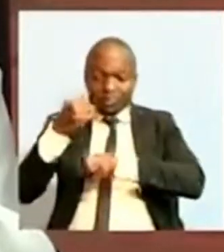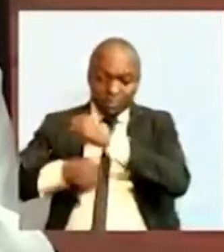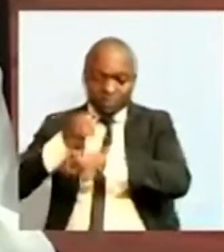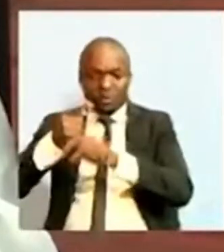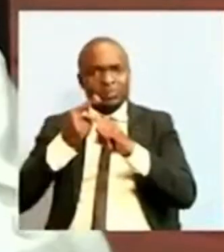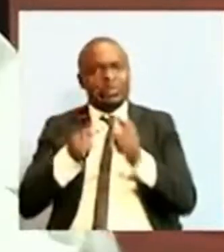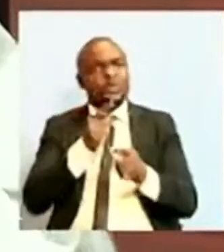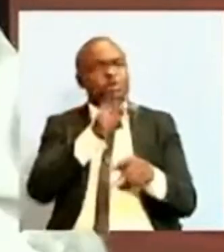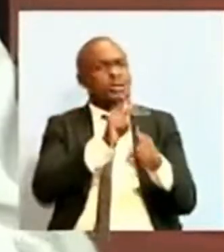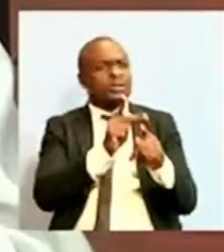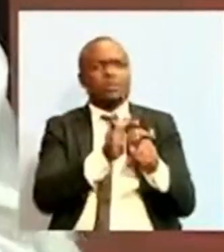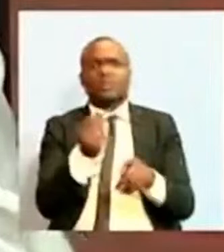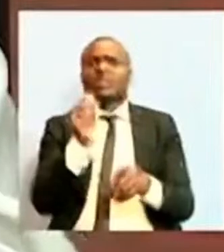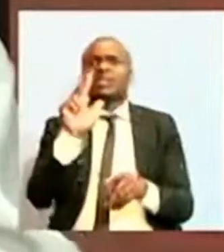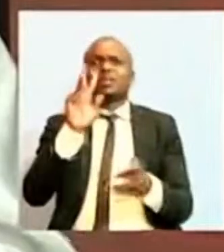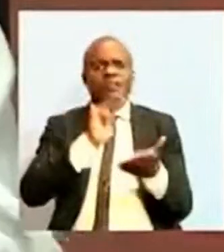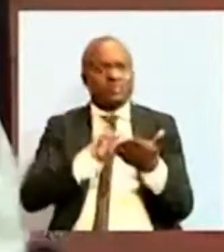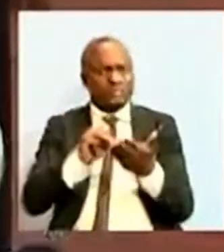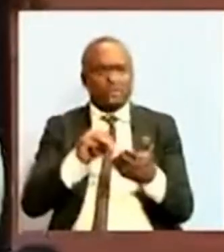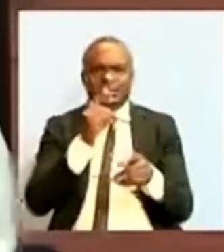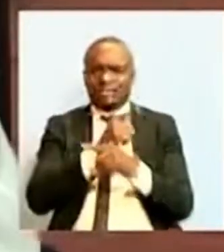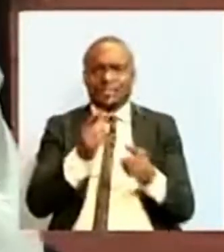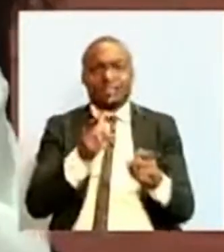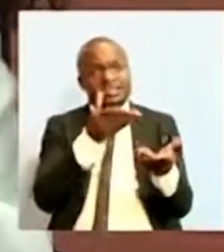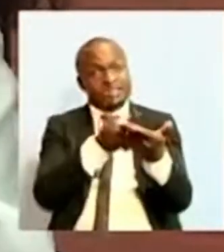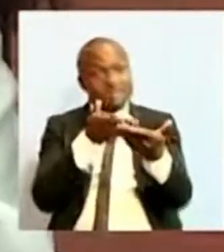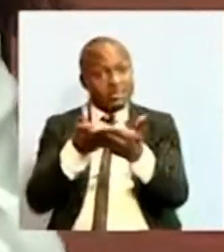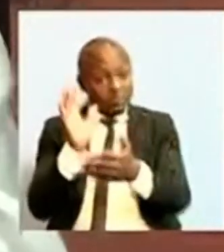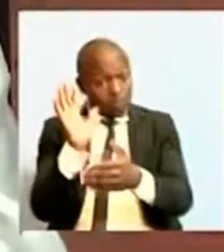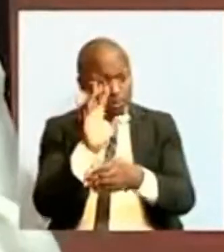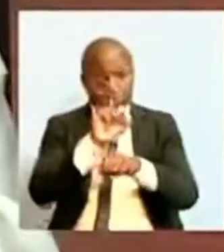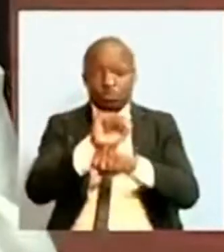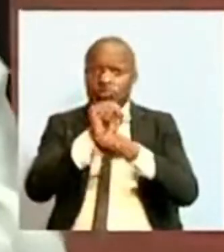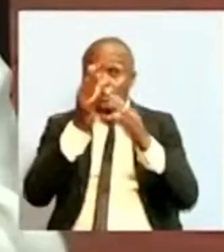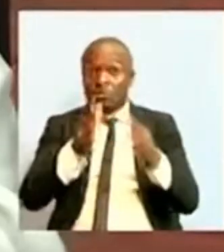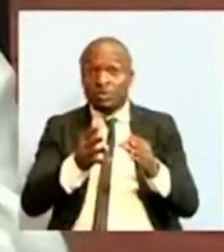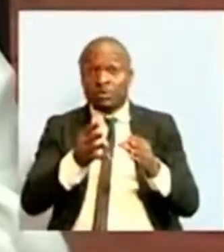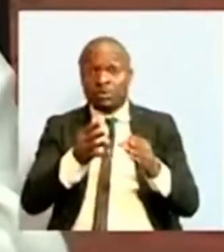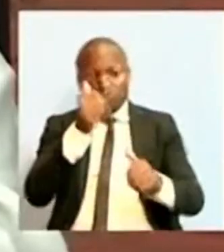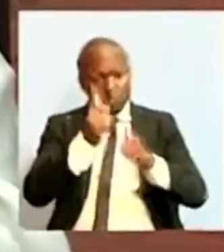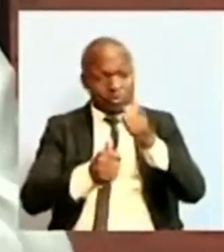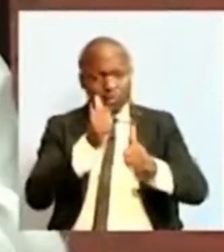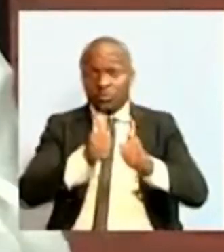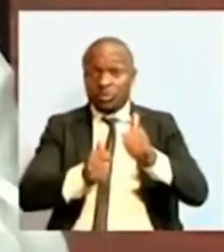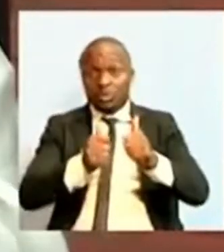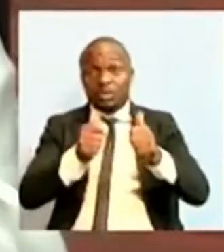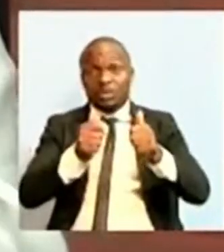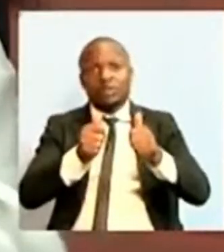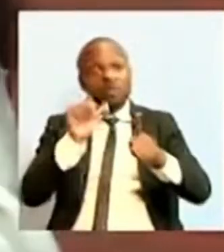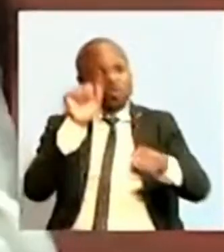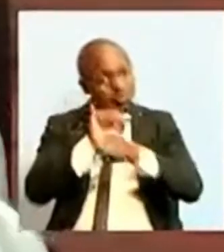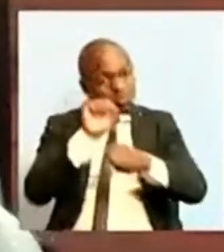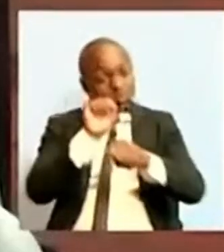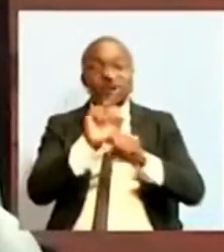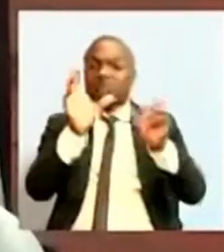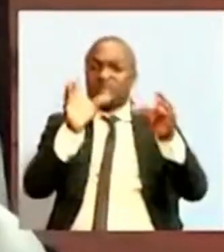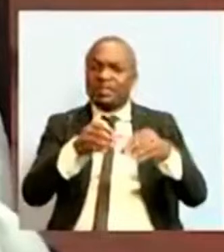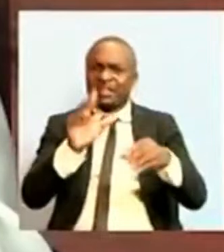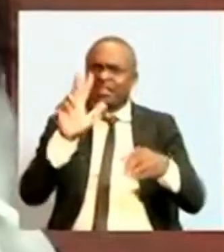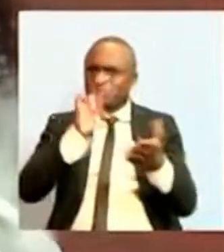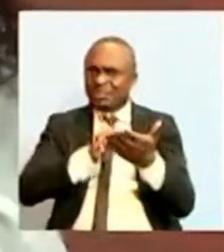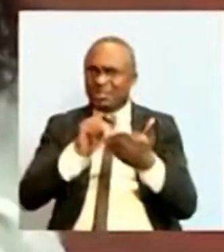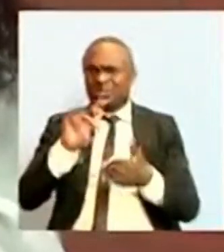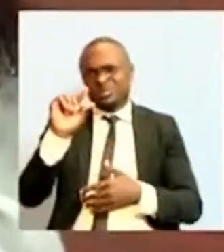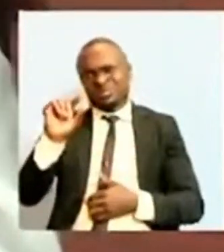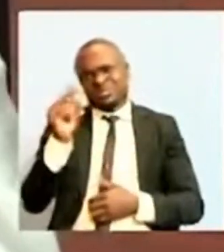the money. 3 million, just for these are your workers that kept the council running. 3 million is very little